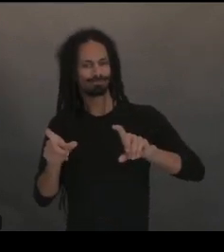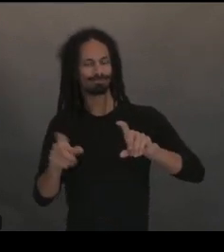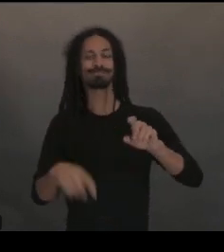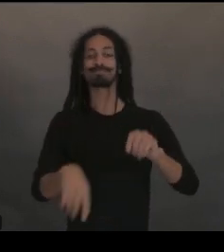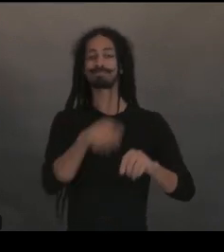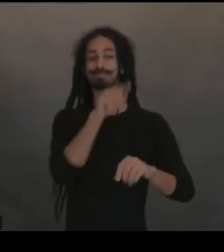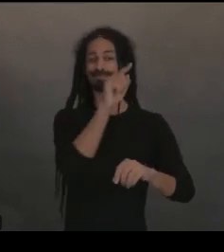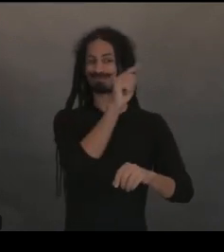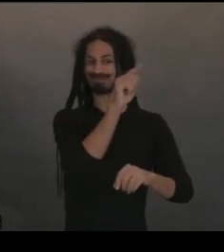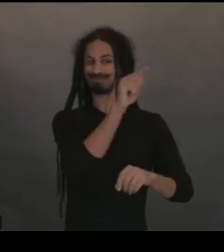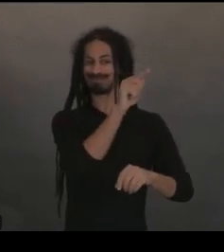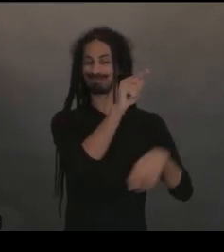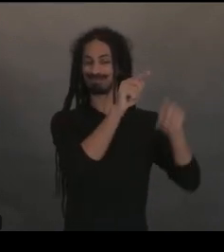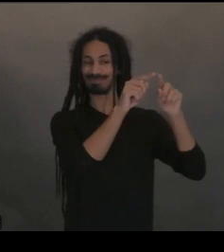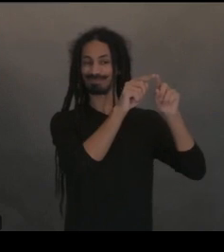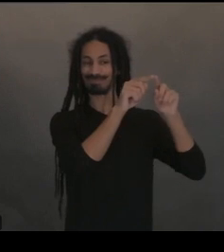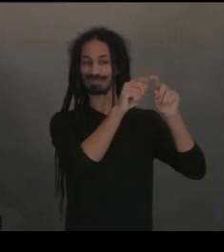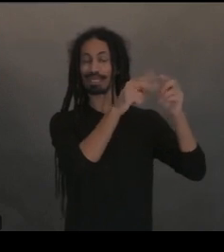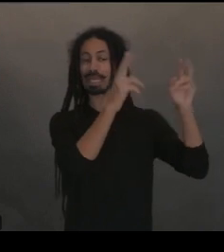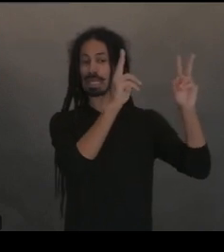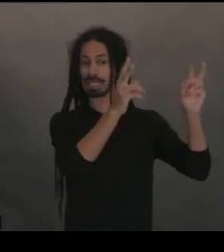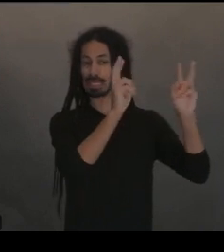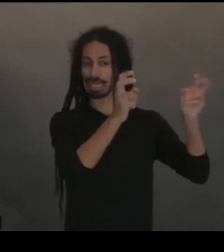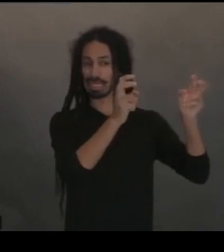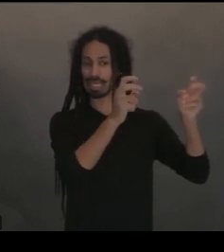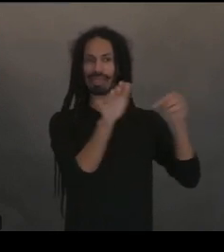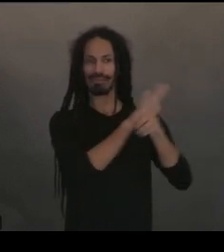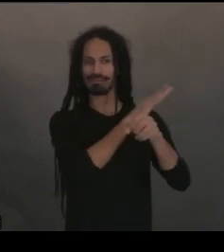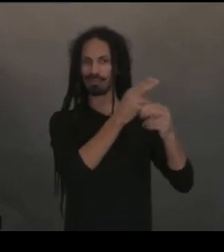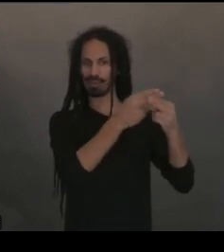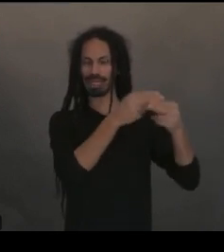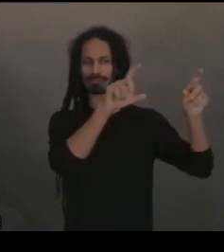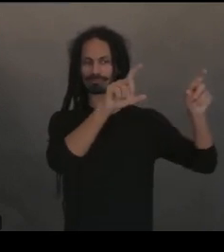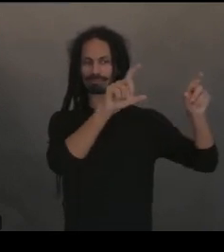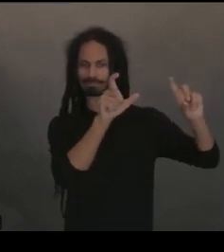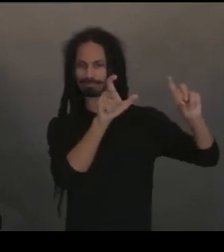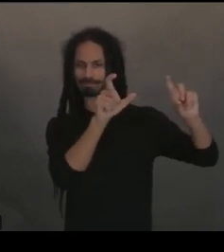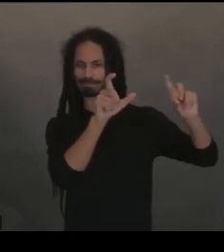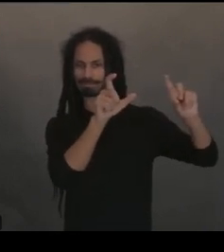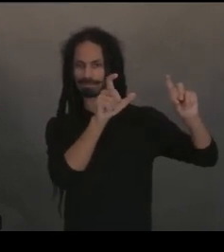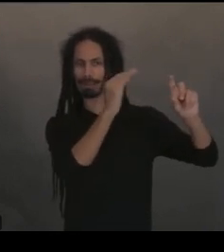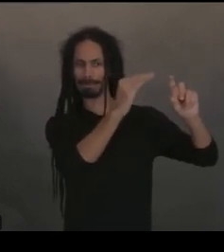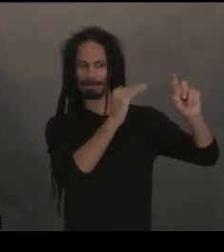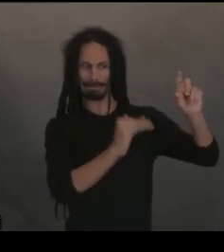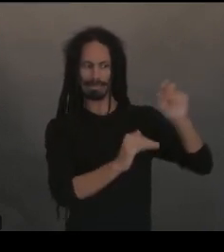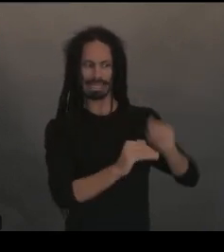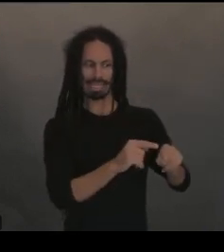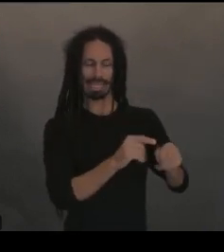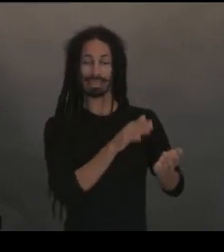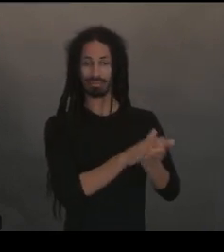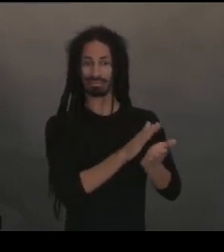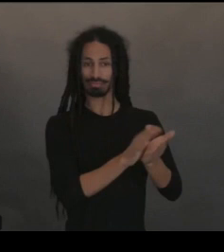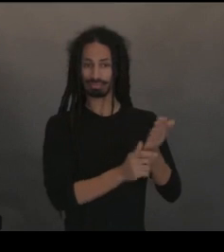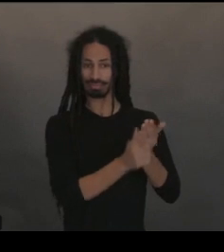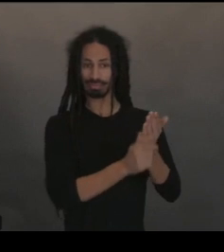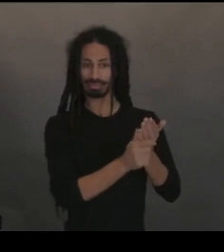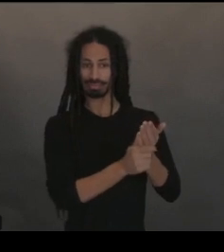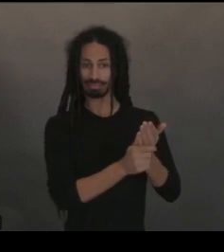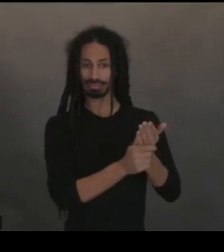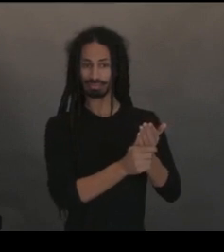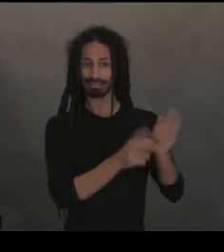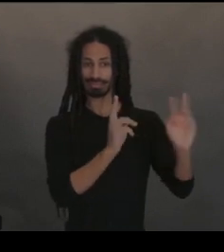the title of the web article was italicized, whereas in the journal article,